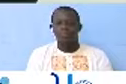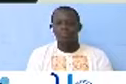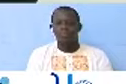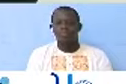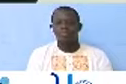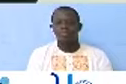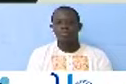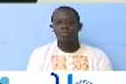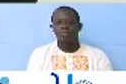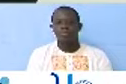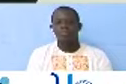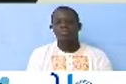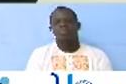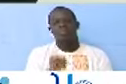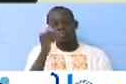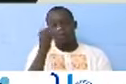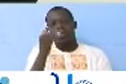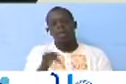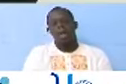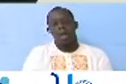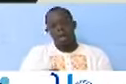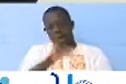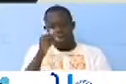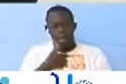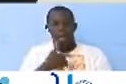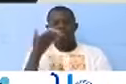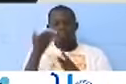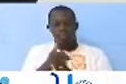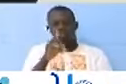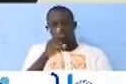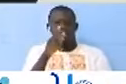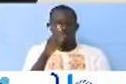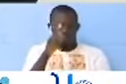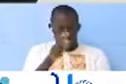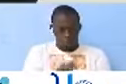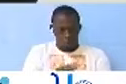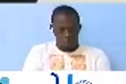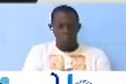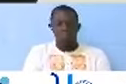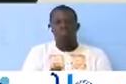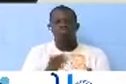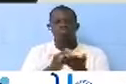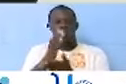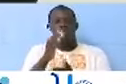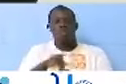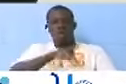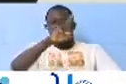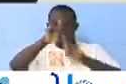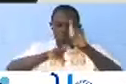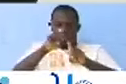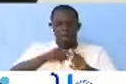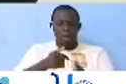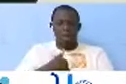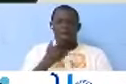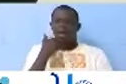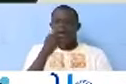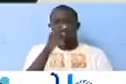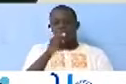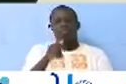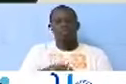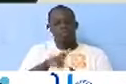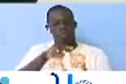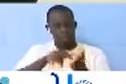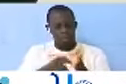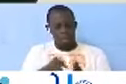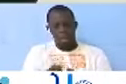je. Yes. And I believe you have already confirmed through the questions I asked you previously that illegal